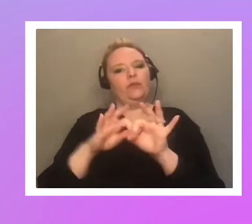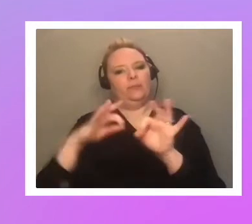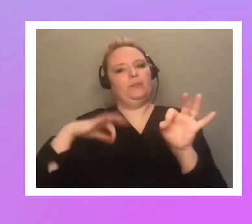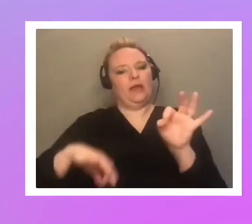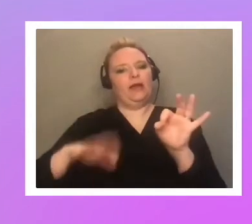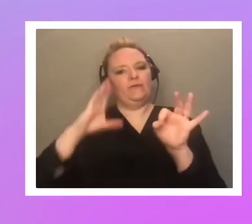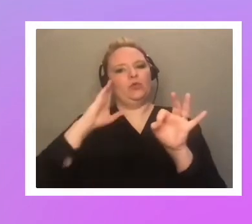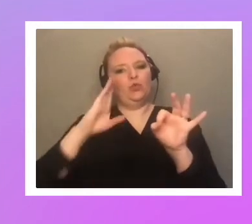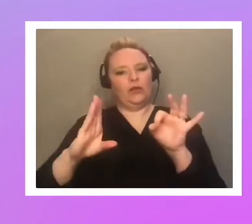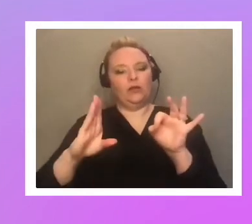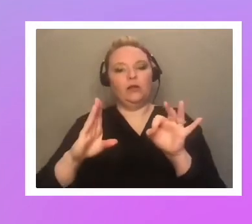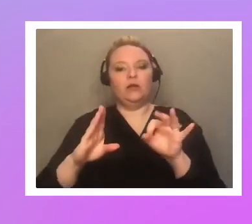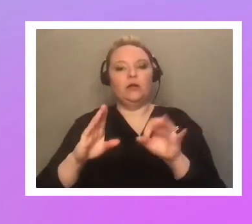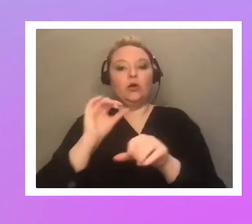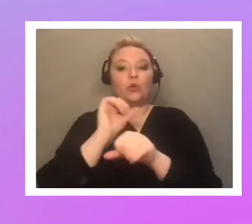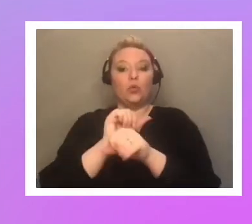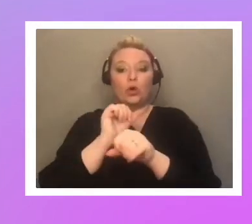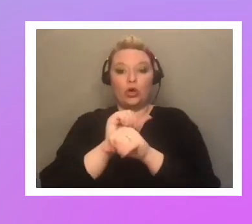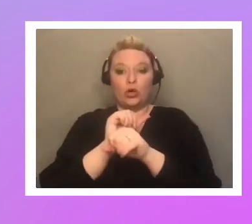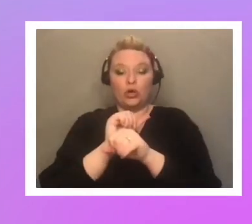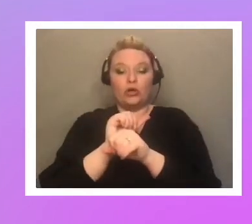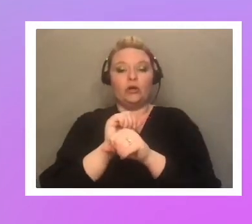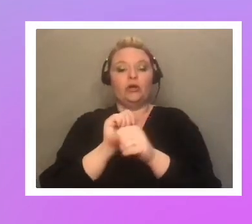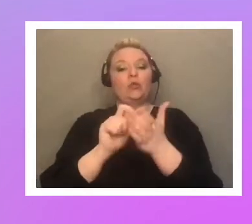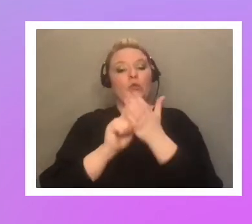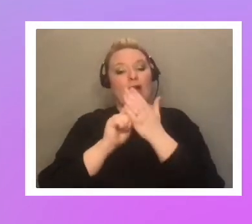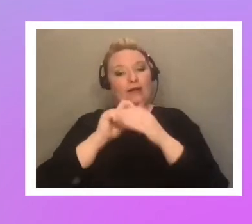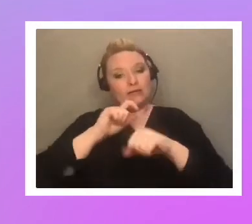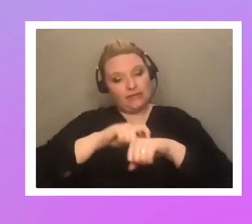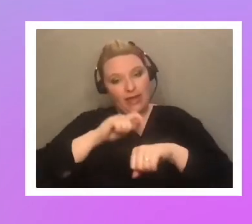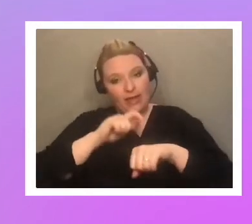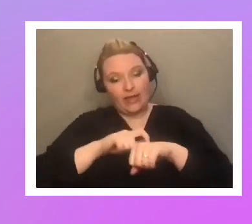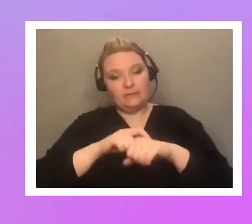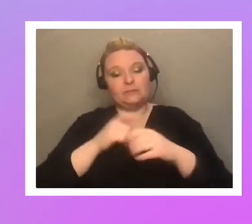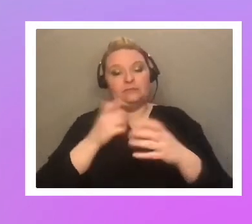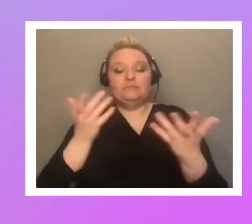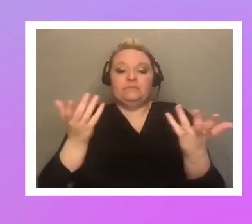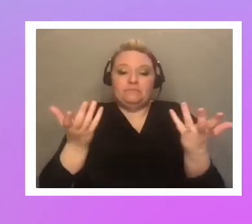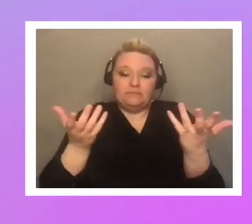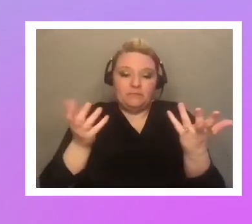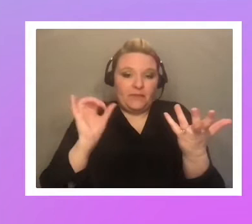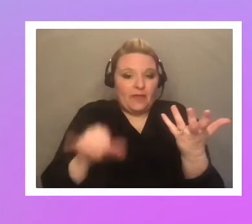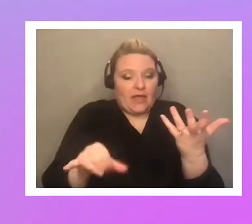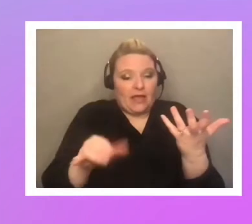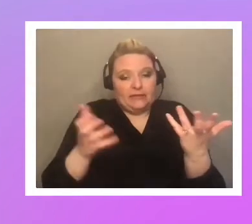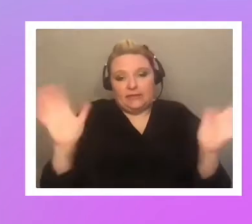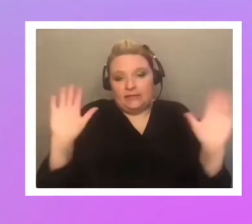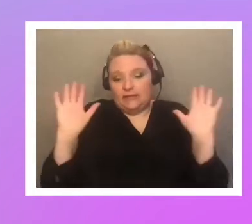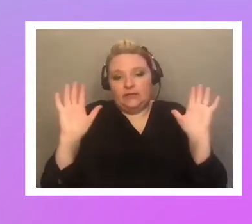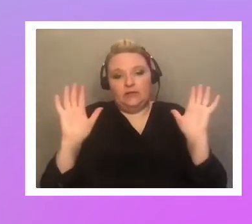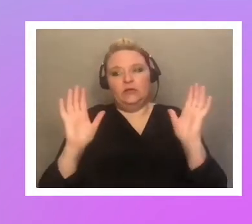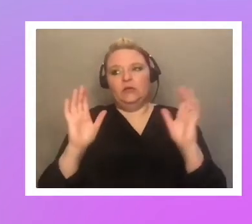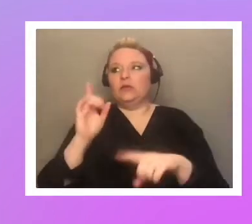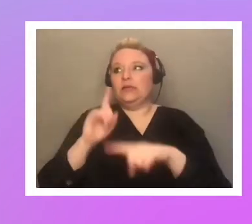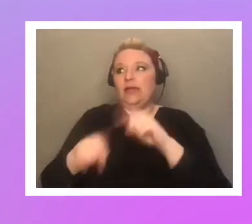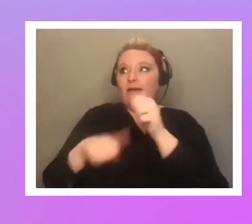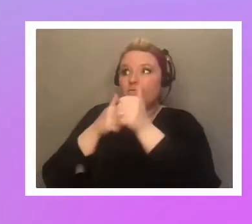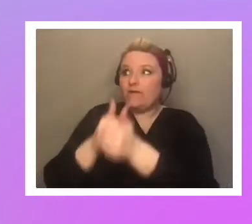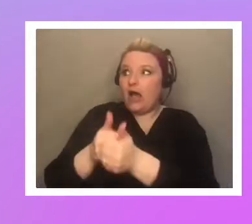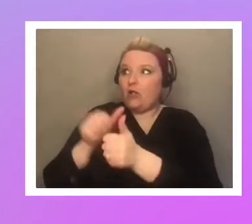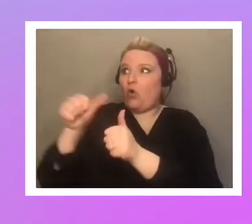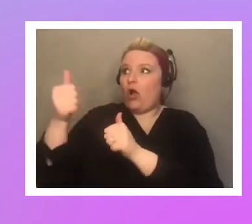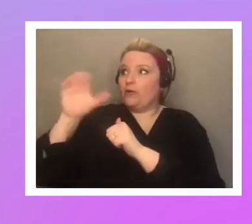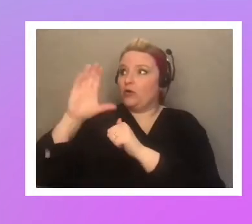because work is work and it takes as long as it's going to take. So don't look to what other people are